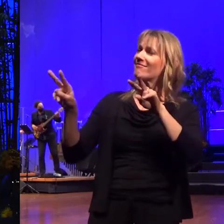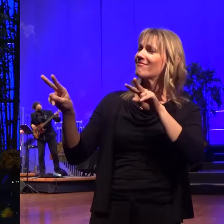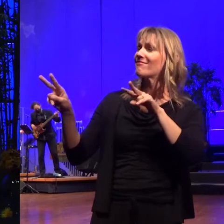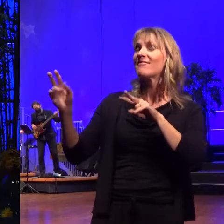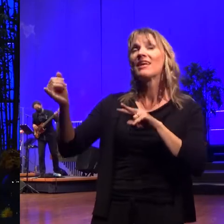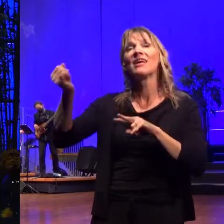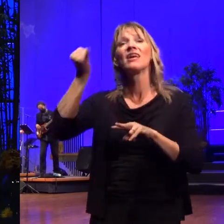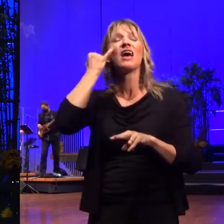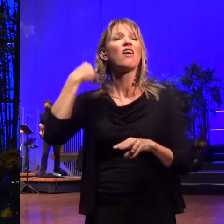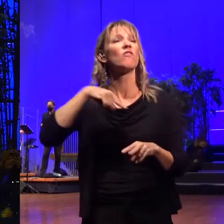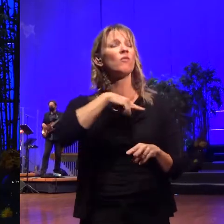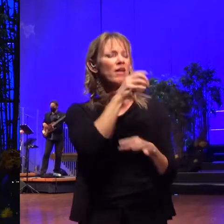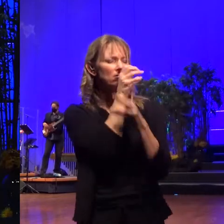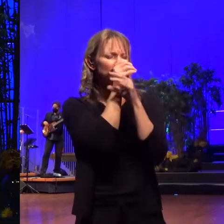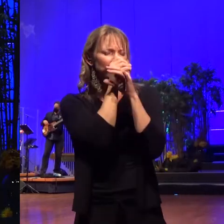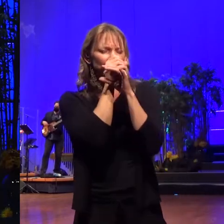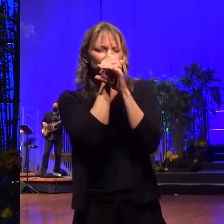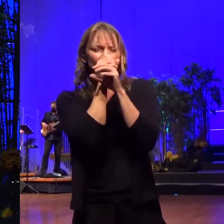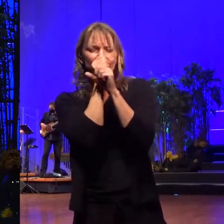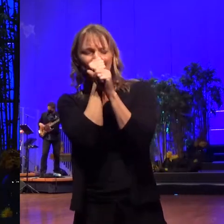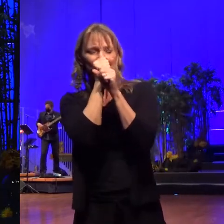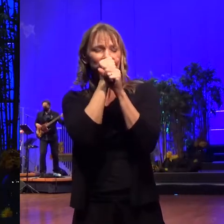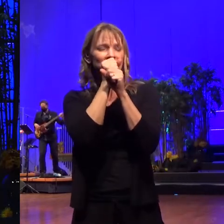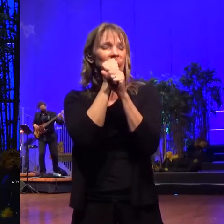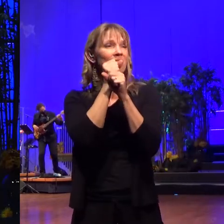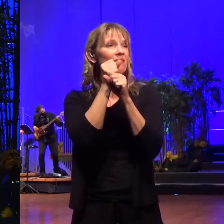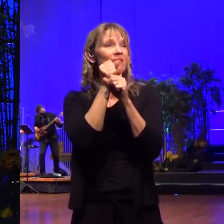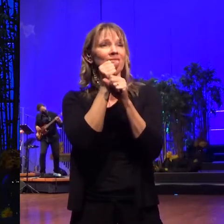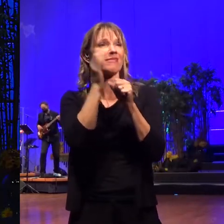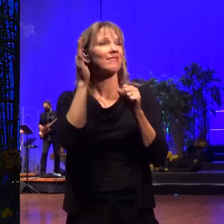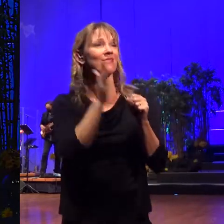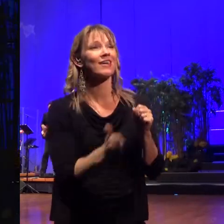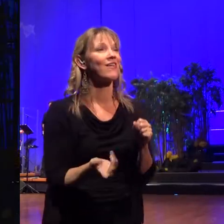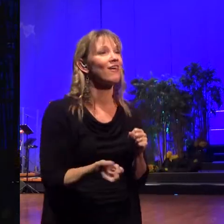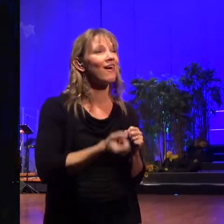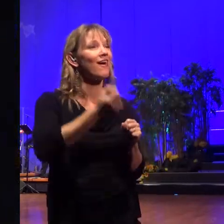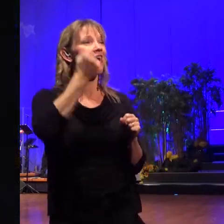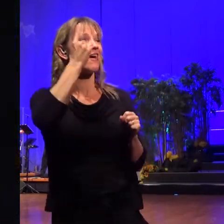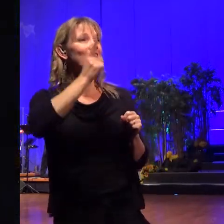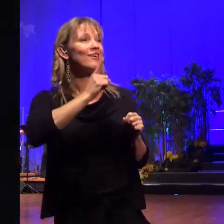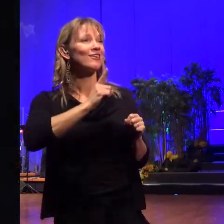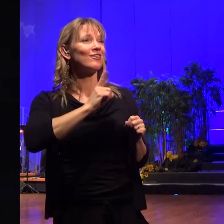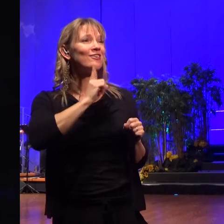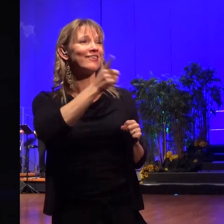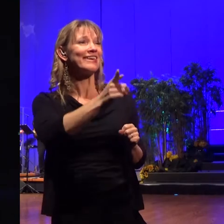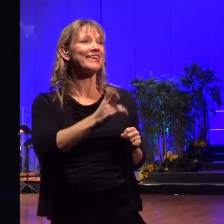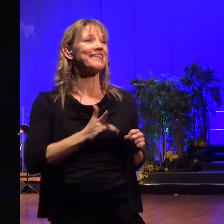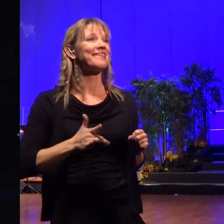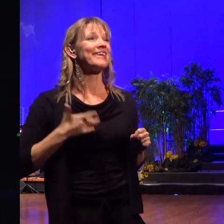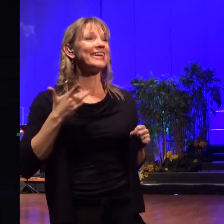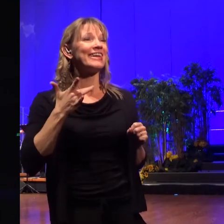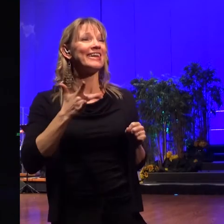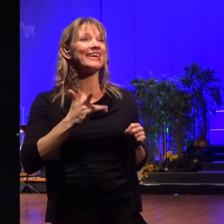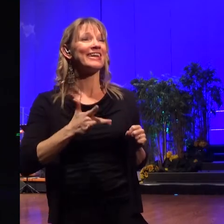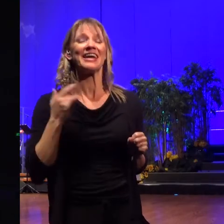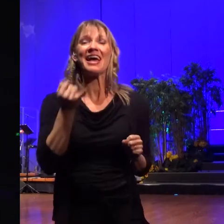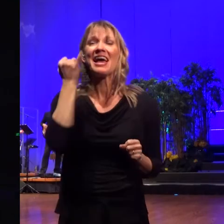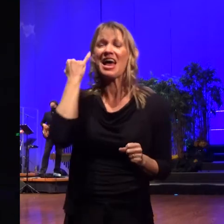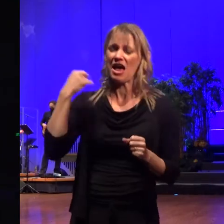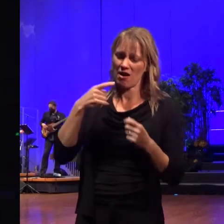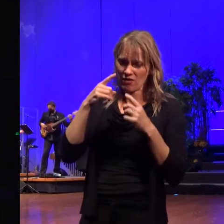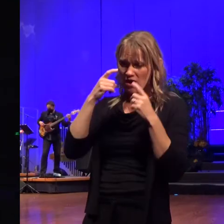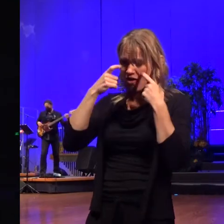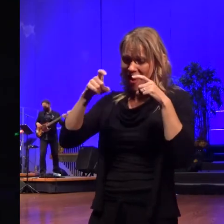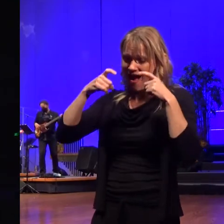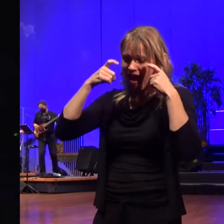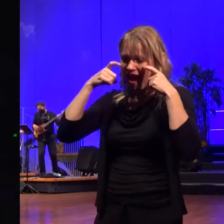If we don't say, then we won't know how we really feel. If we don't cry,